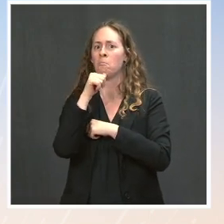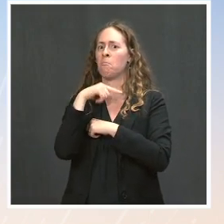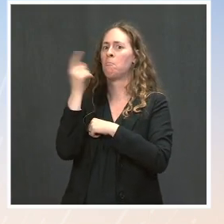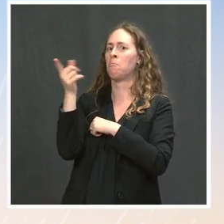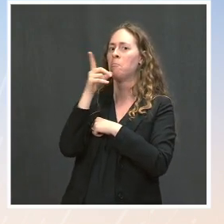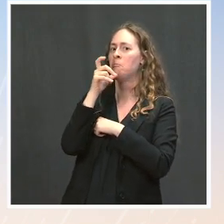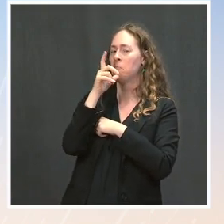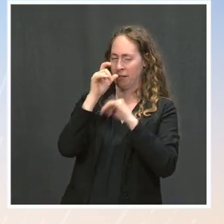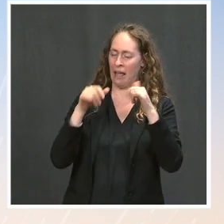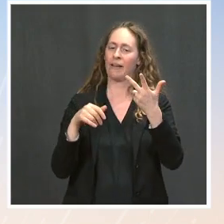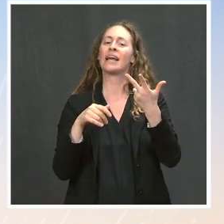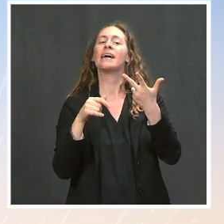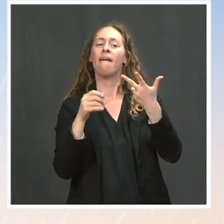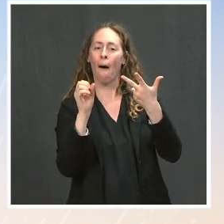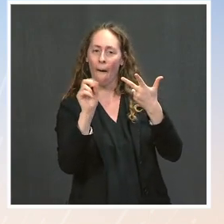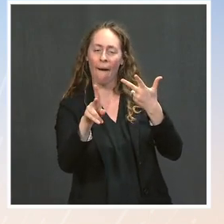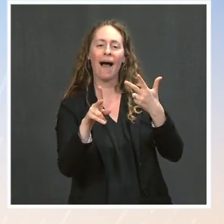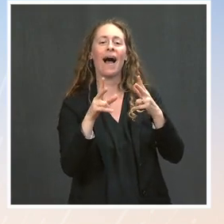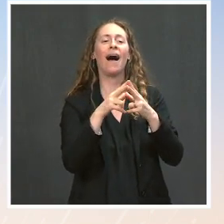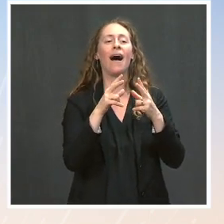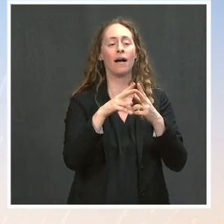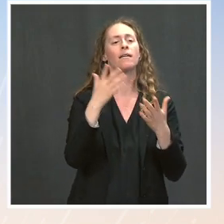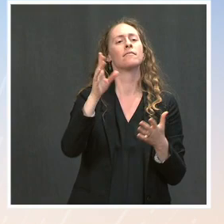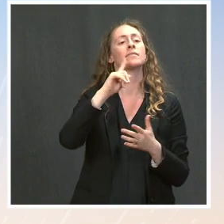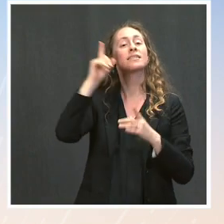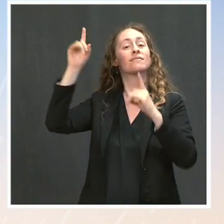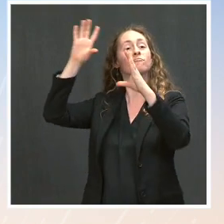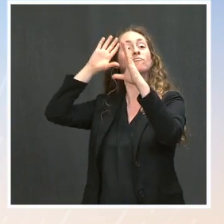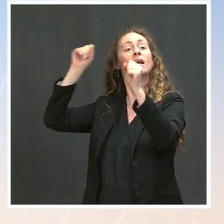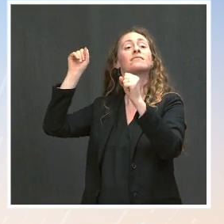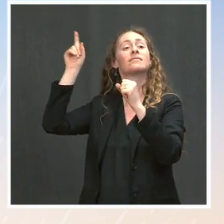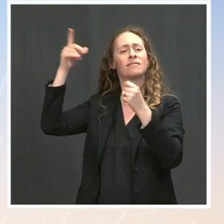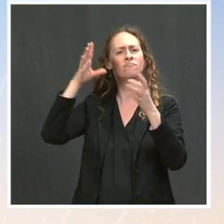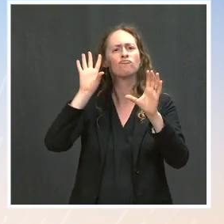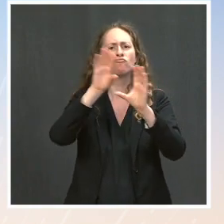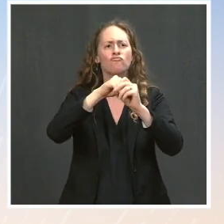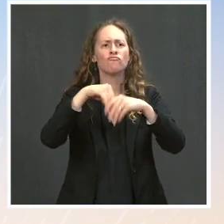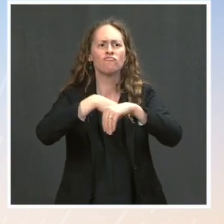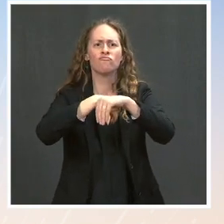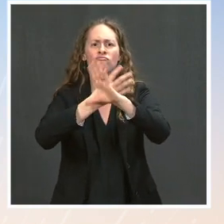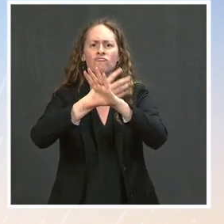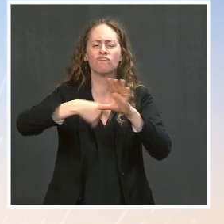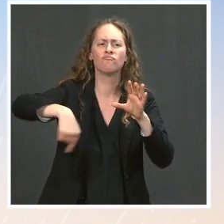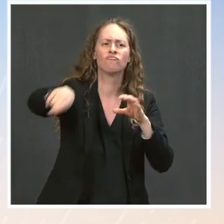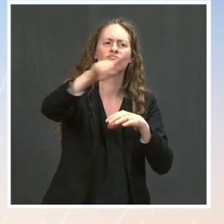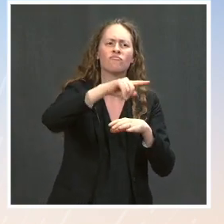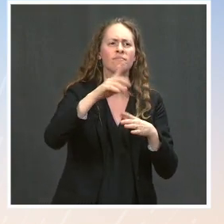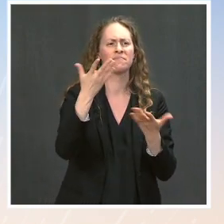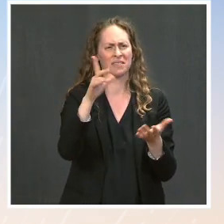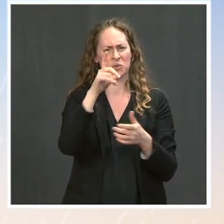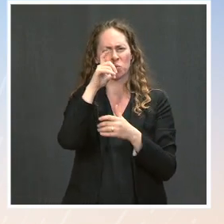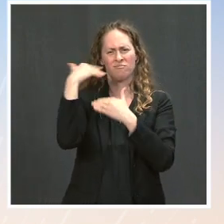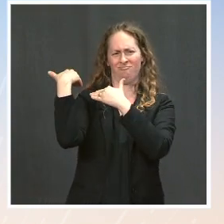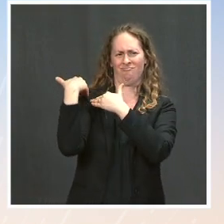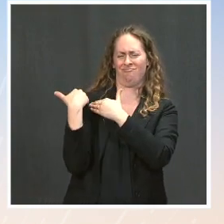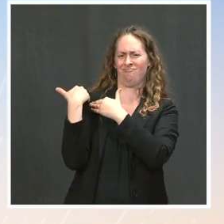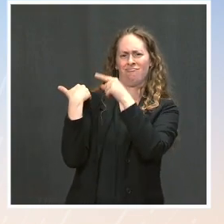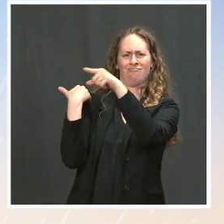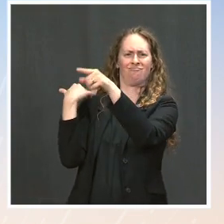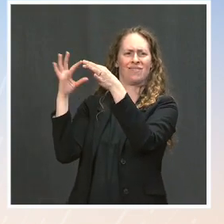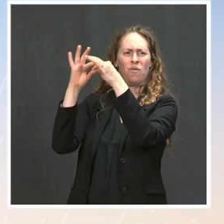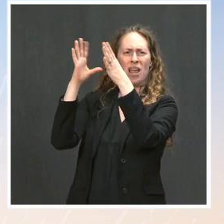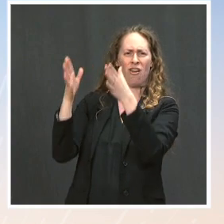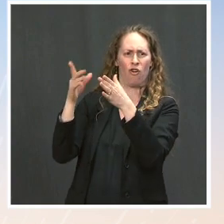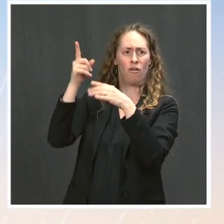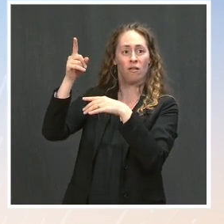was never for the weekly call, the COVID call that is led by our COVID coordinator, to be a part, for the president to be leading